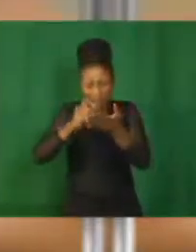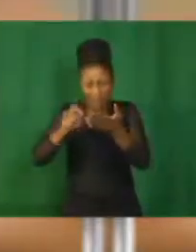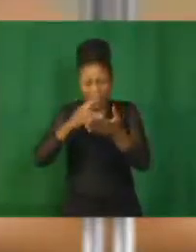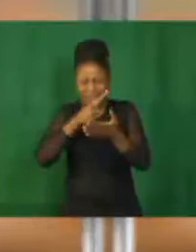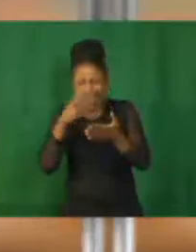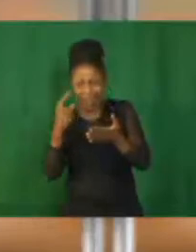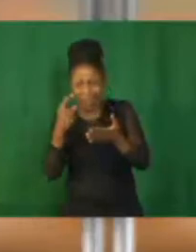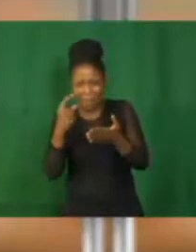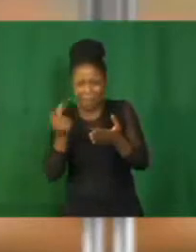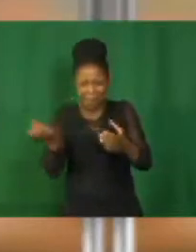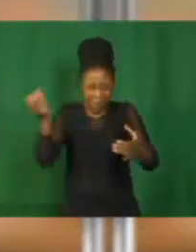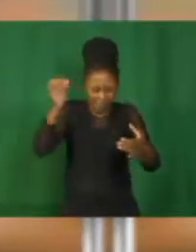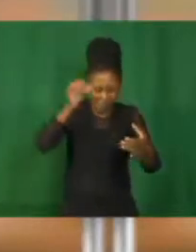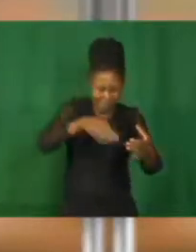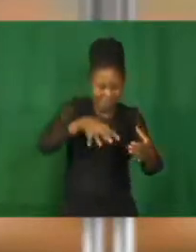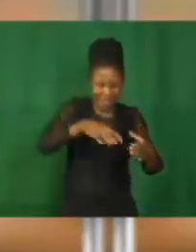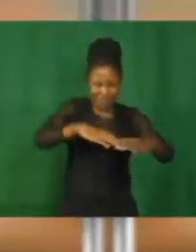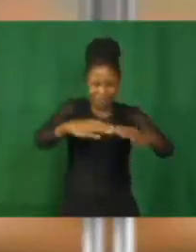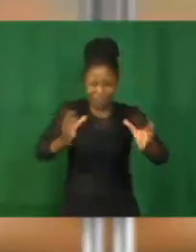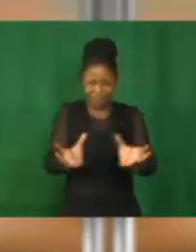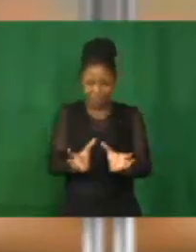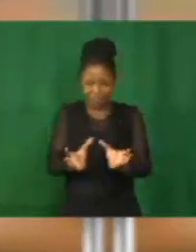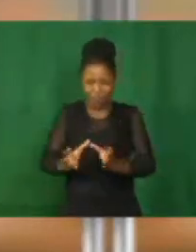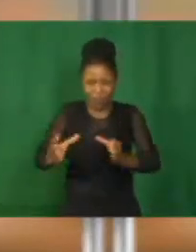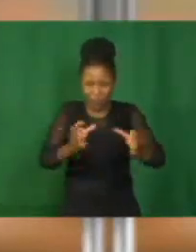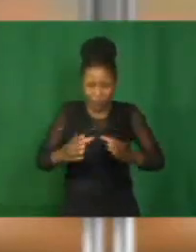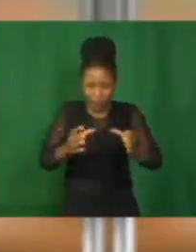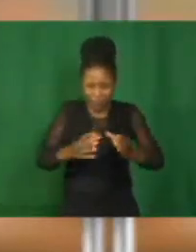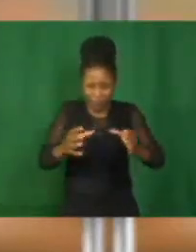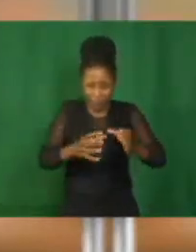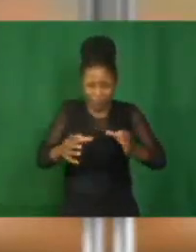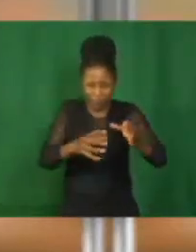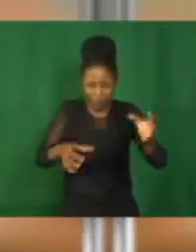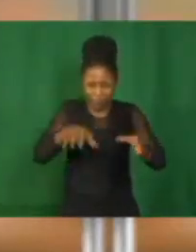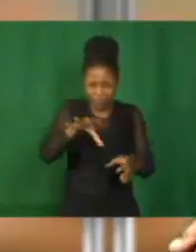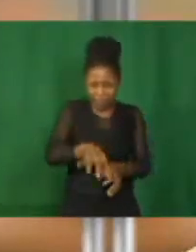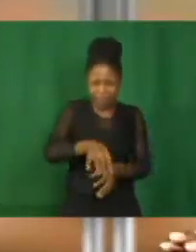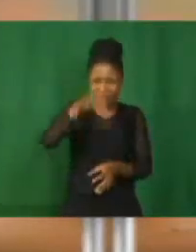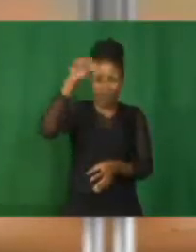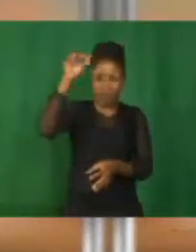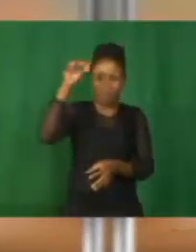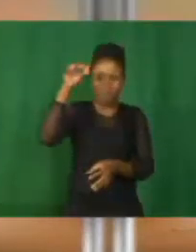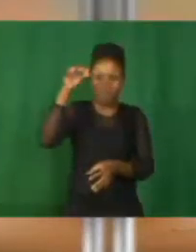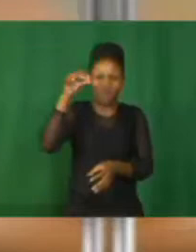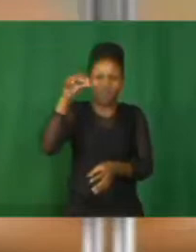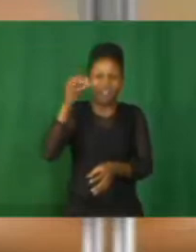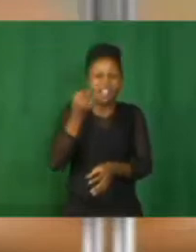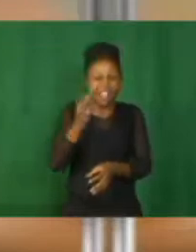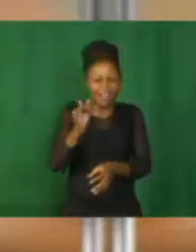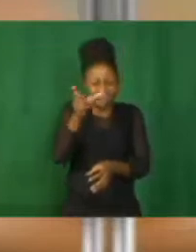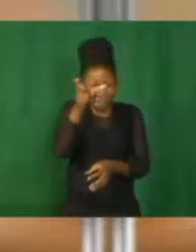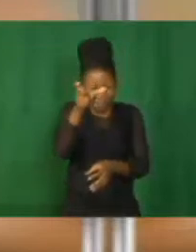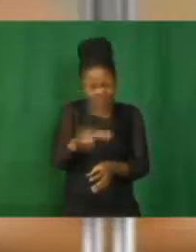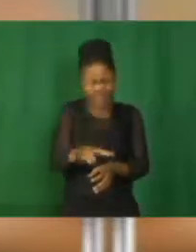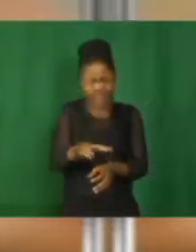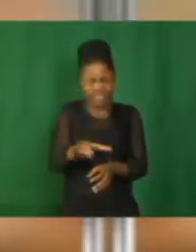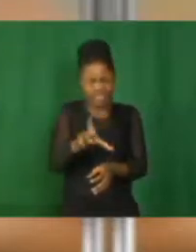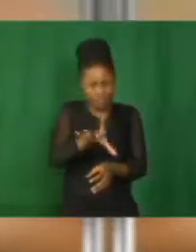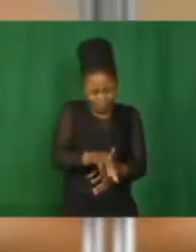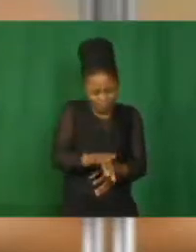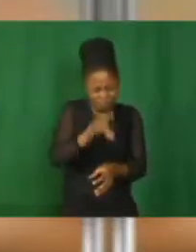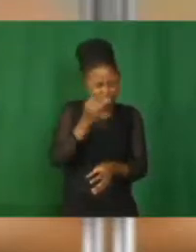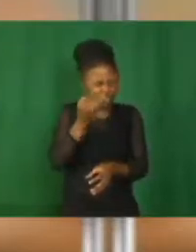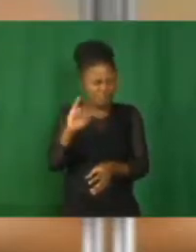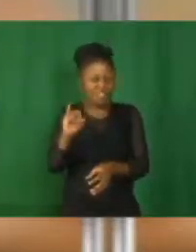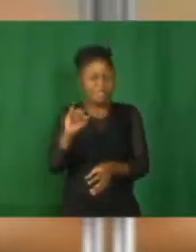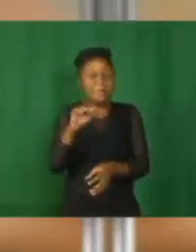shake it. The first name that would come out would be the rightful person. So that was called what?